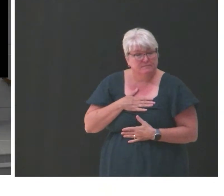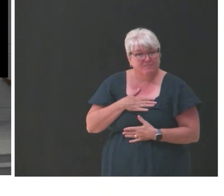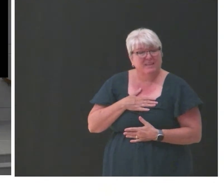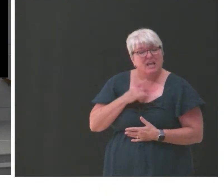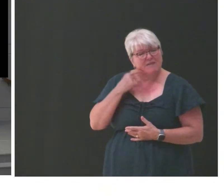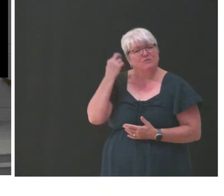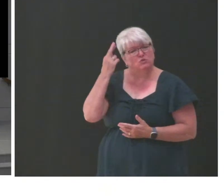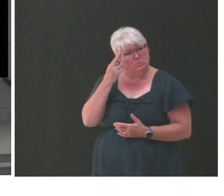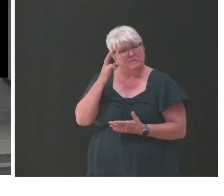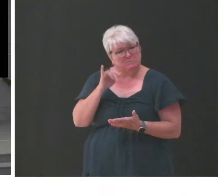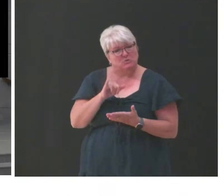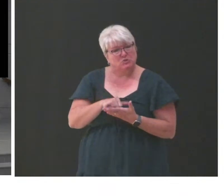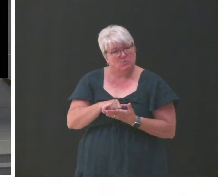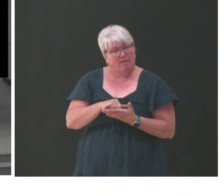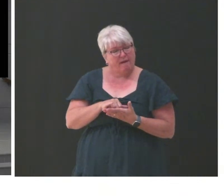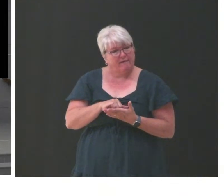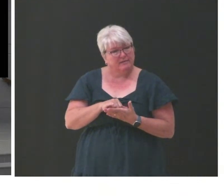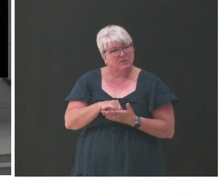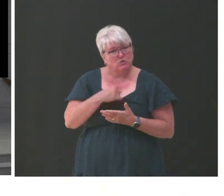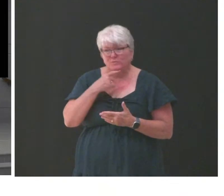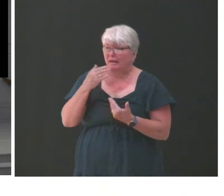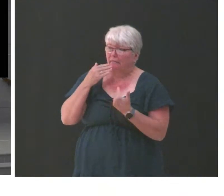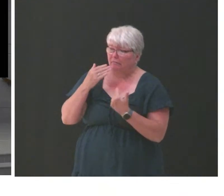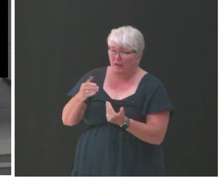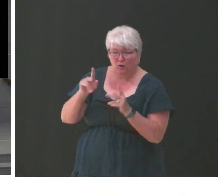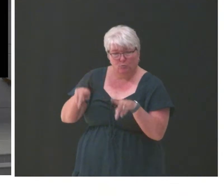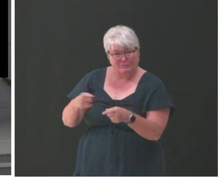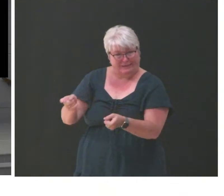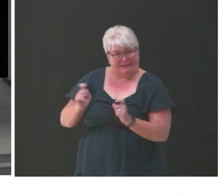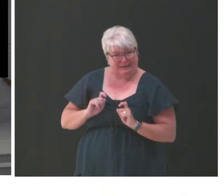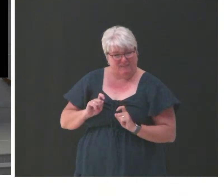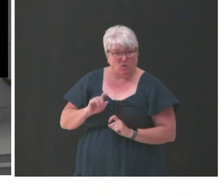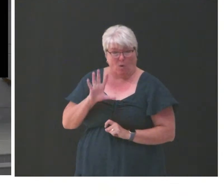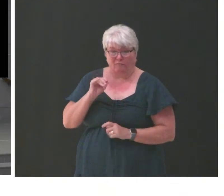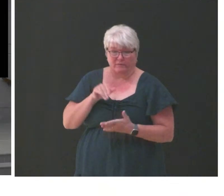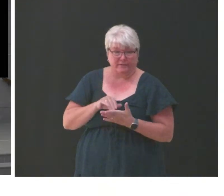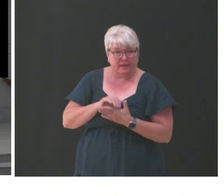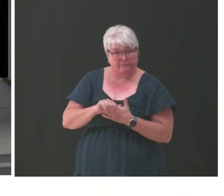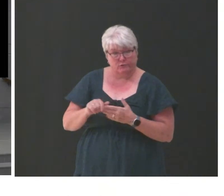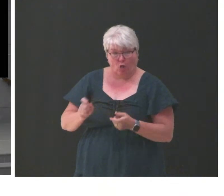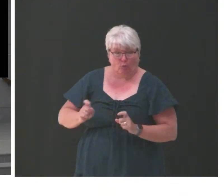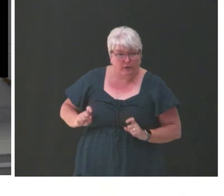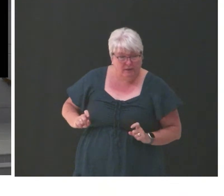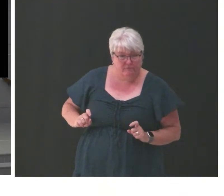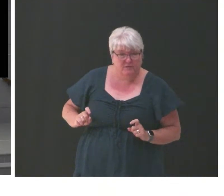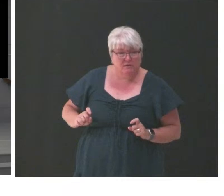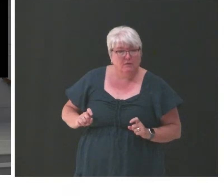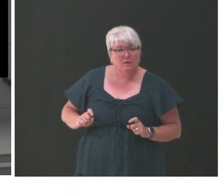it's reasonable to do that, to say thank you to someone who gave you a $50,000 gift, then what